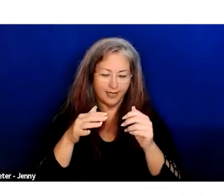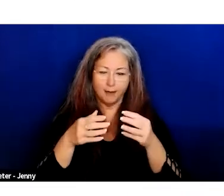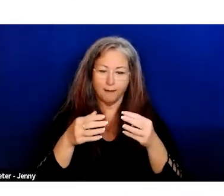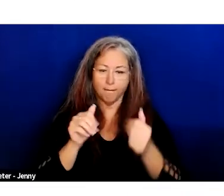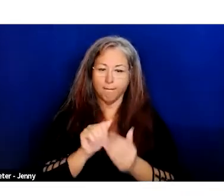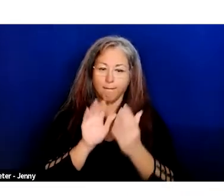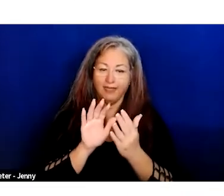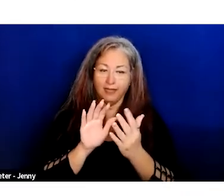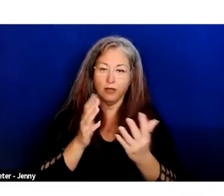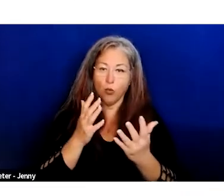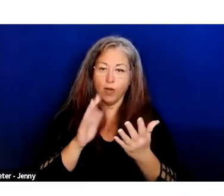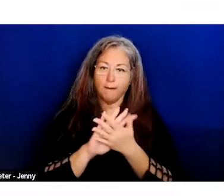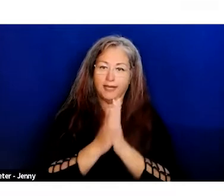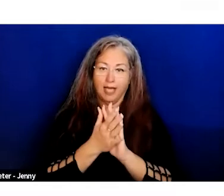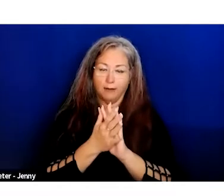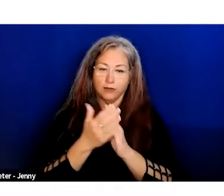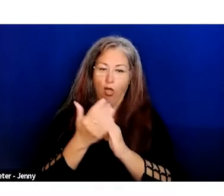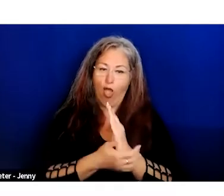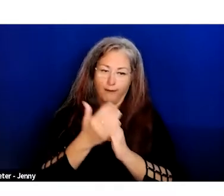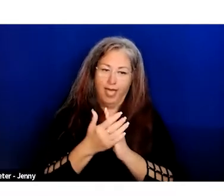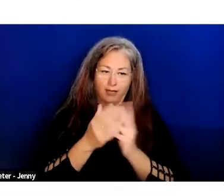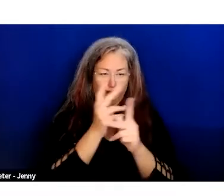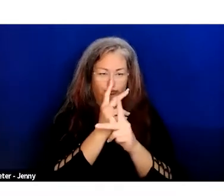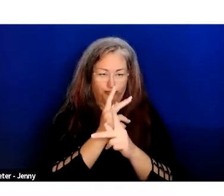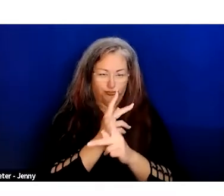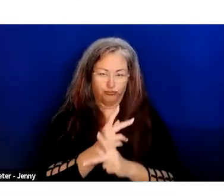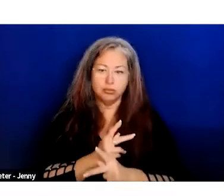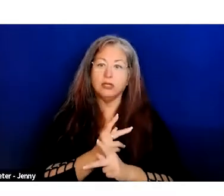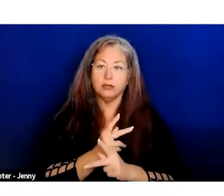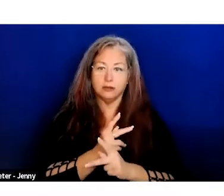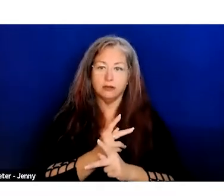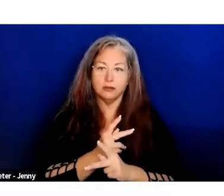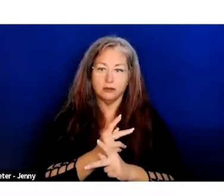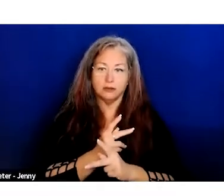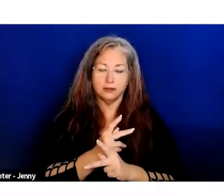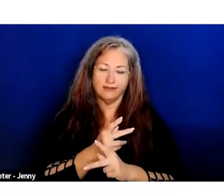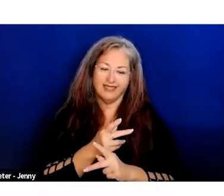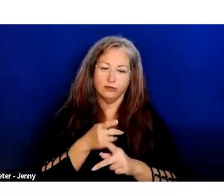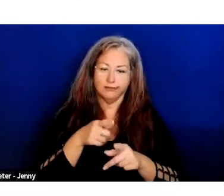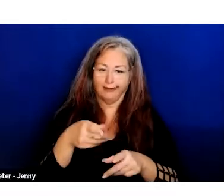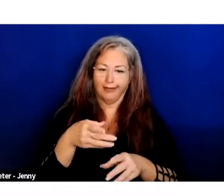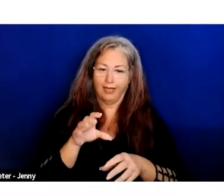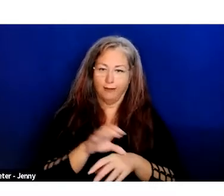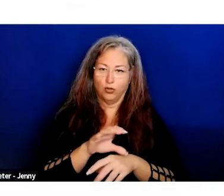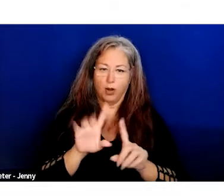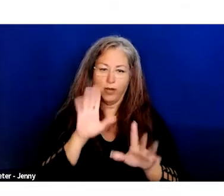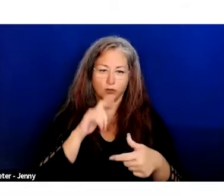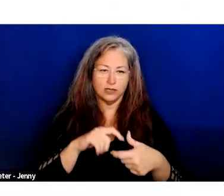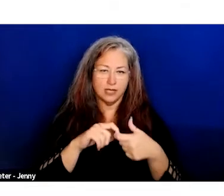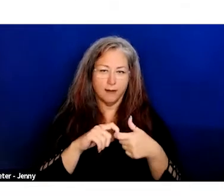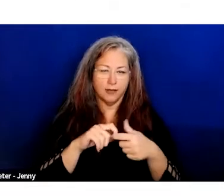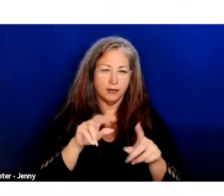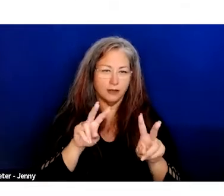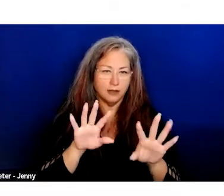methodology that becomes automated, right? And within computers. I'm going to stop there and just make